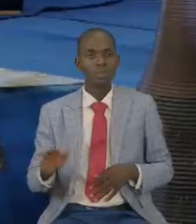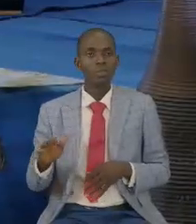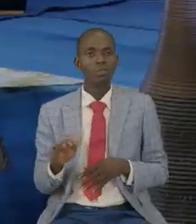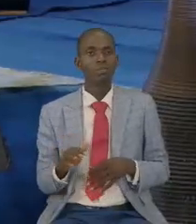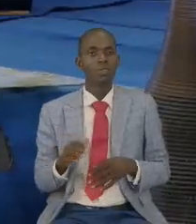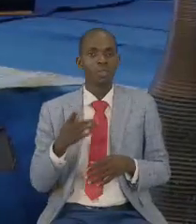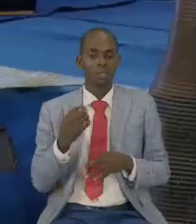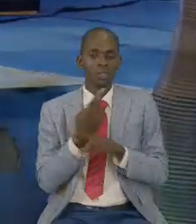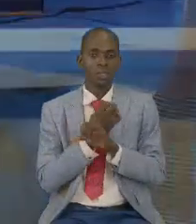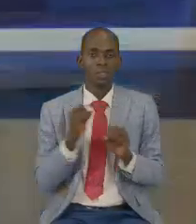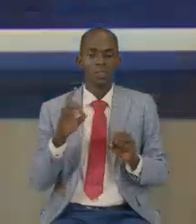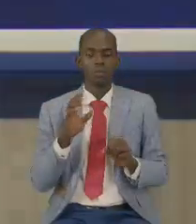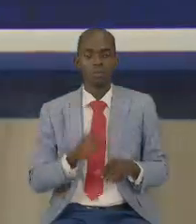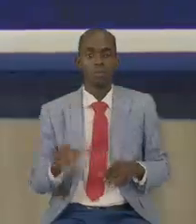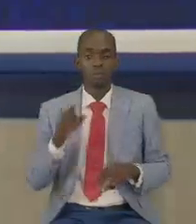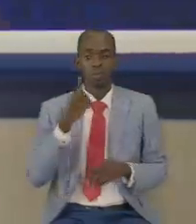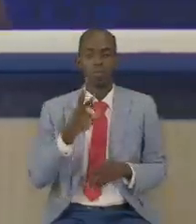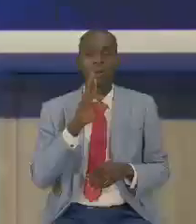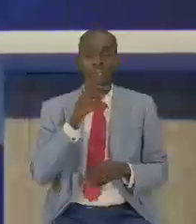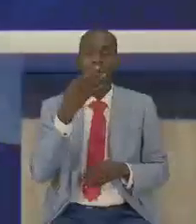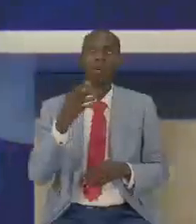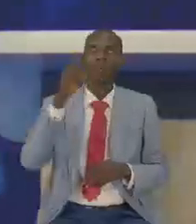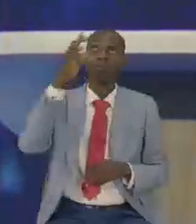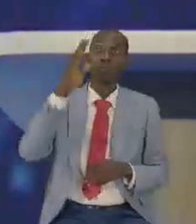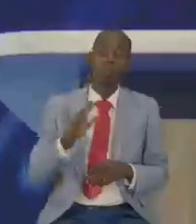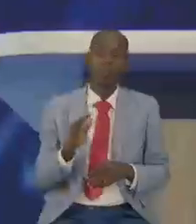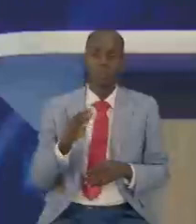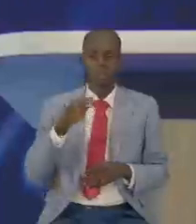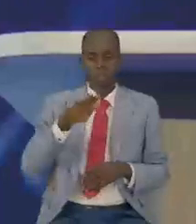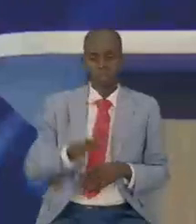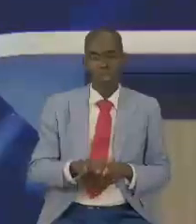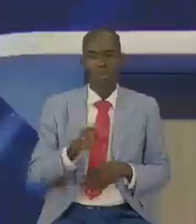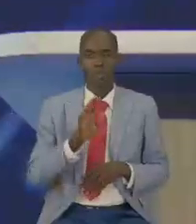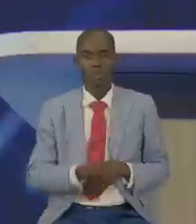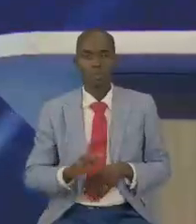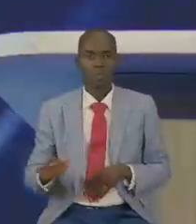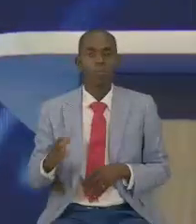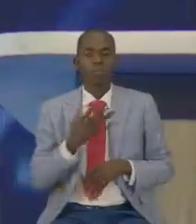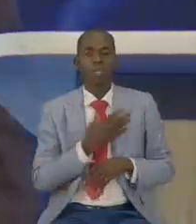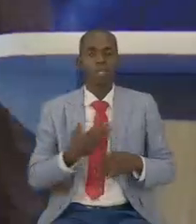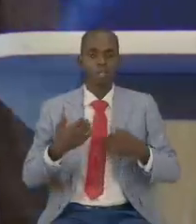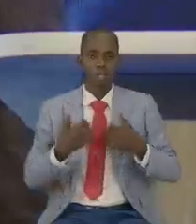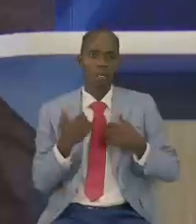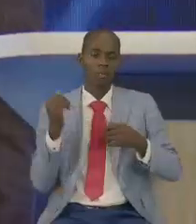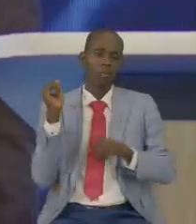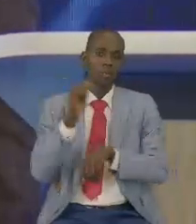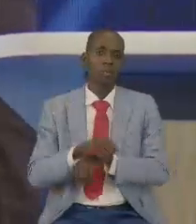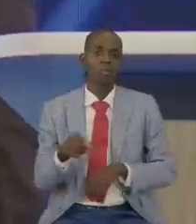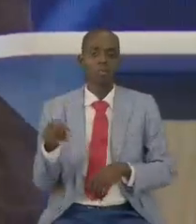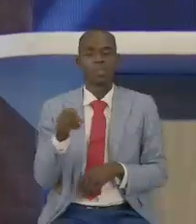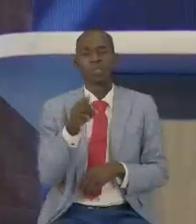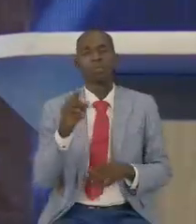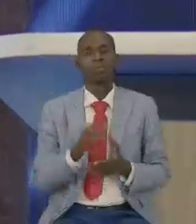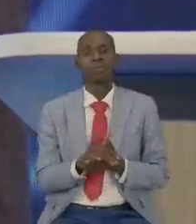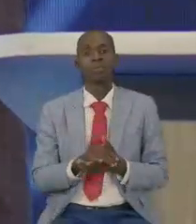God, little children, and have overcome them. Your night for the overcomer